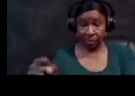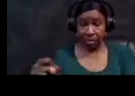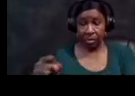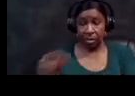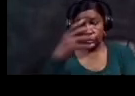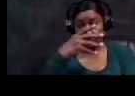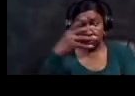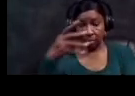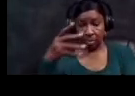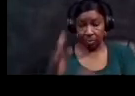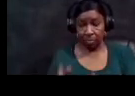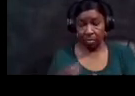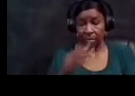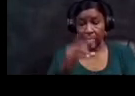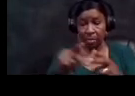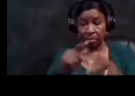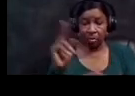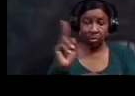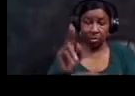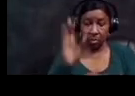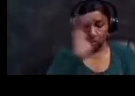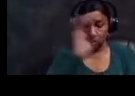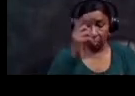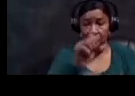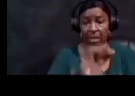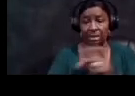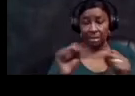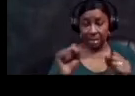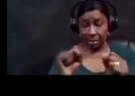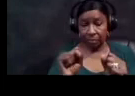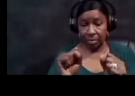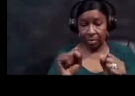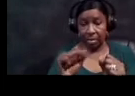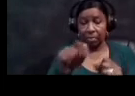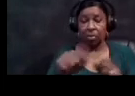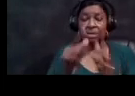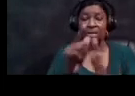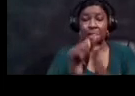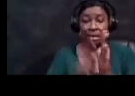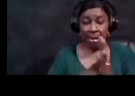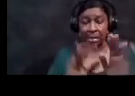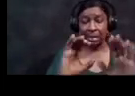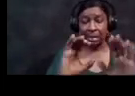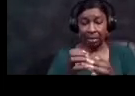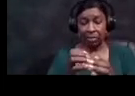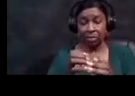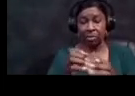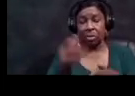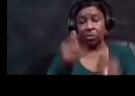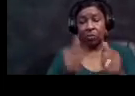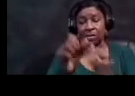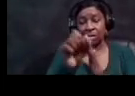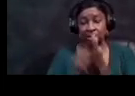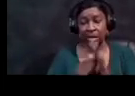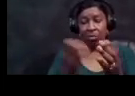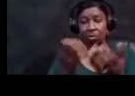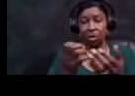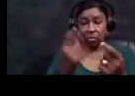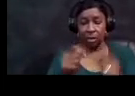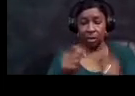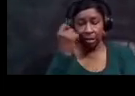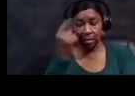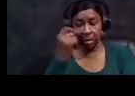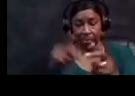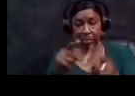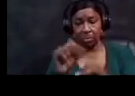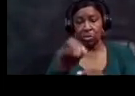asylum seekers, et cetera, these different legal categories through which the state has sought to understand people. So these